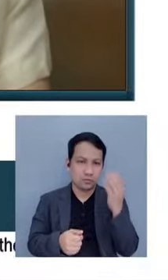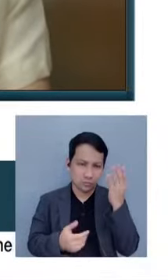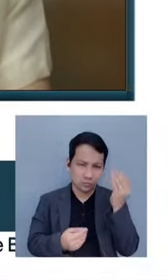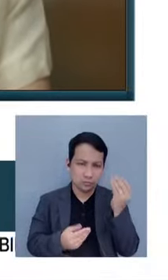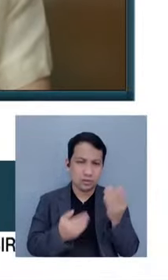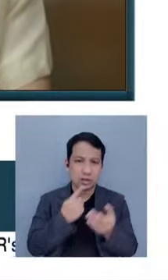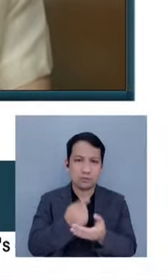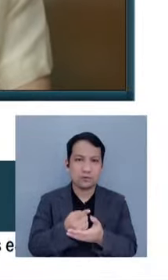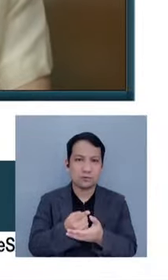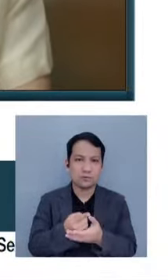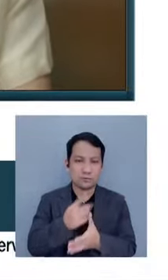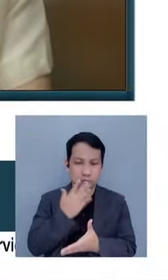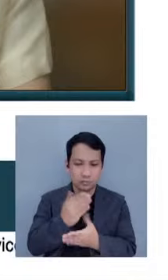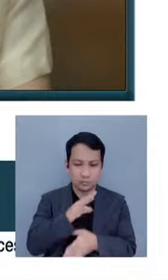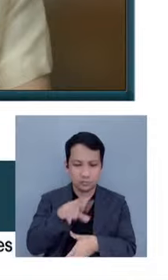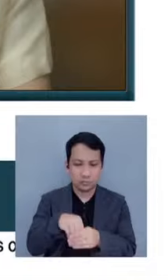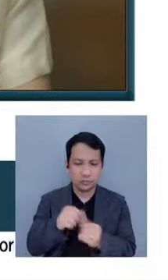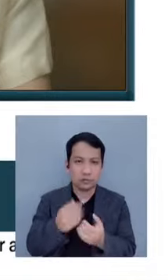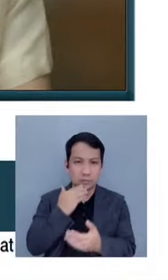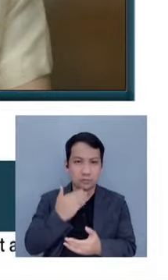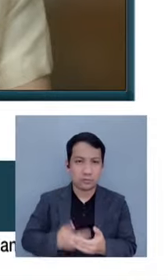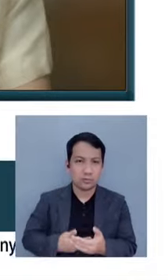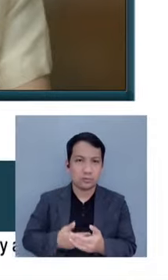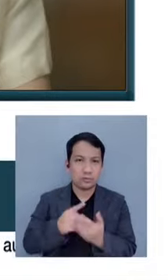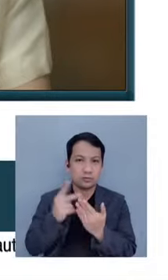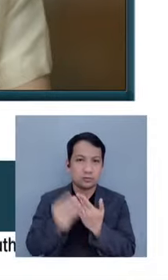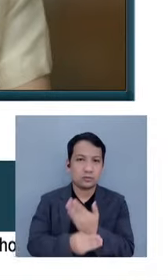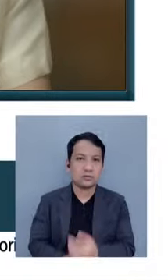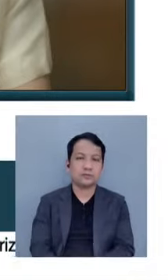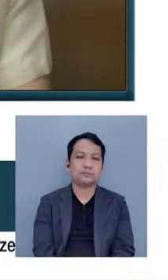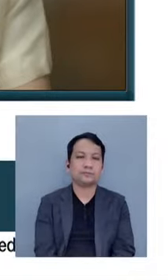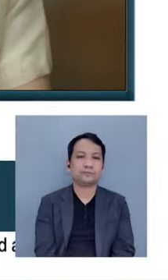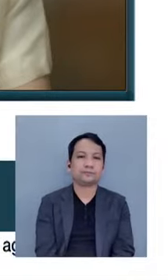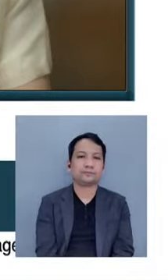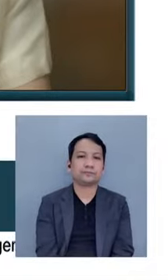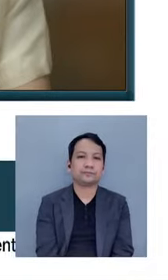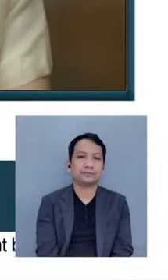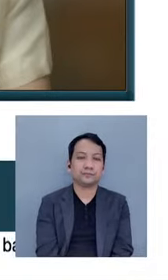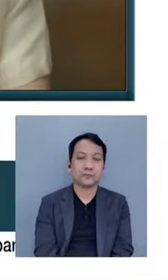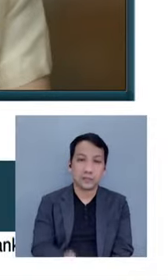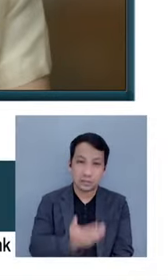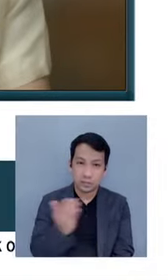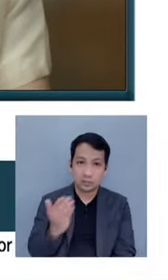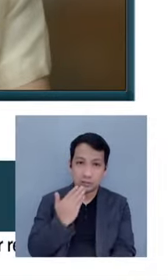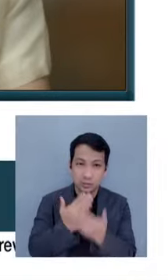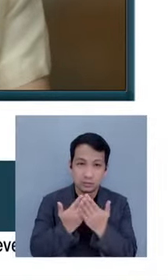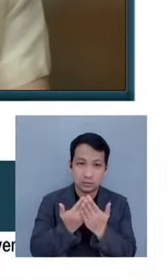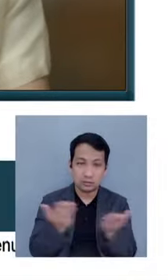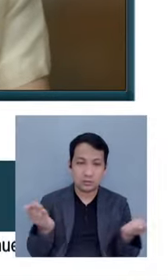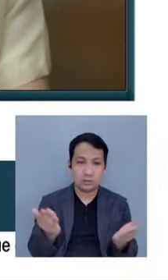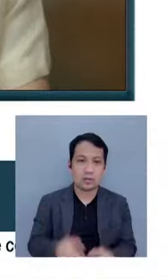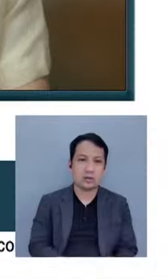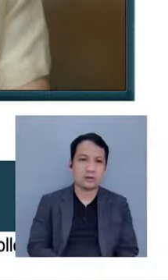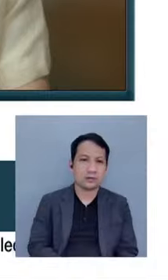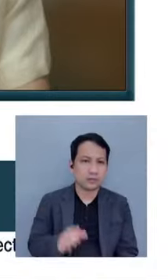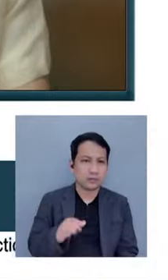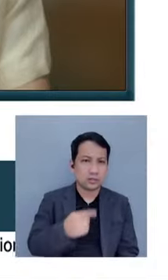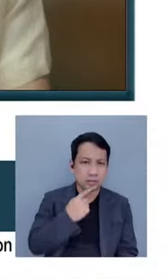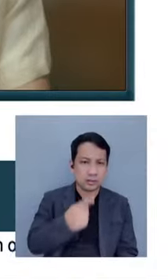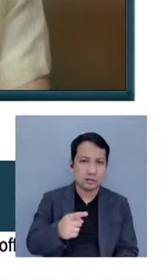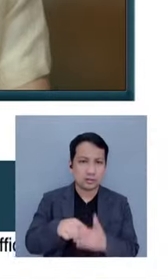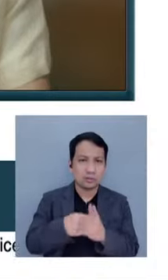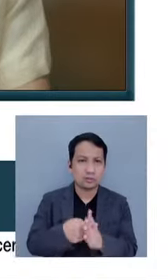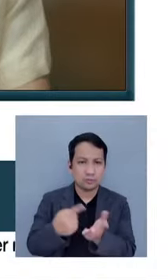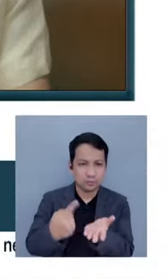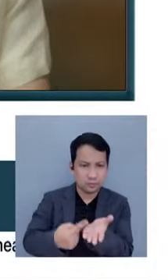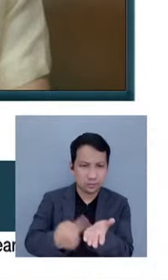Thanks for joining us today and welcome to the program. Good afternoon, Carmina, and to all the viewers. All right. So first off, let's talk about